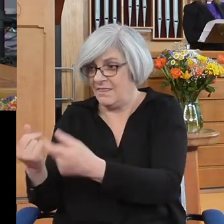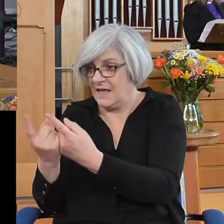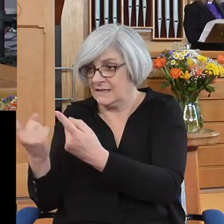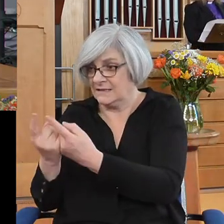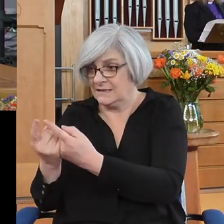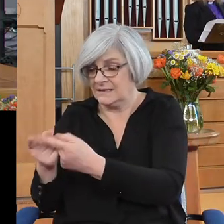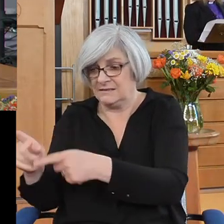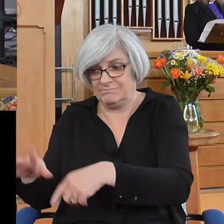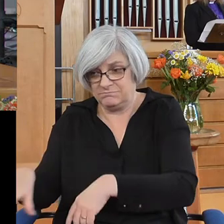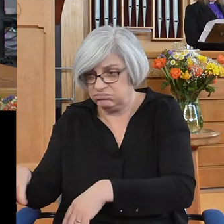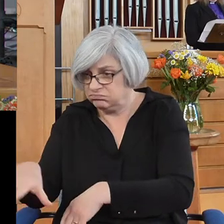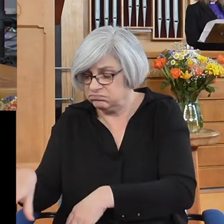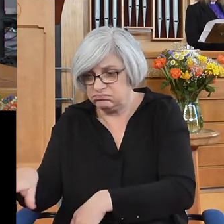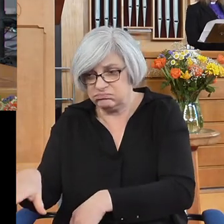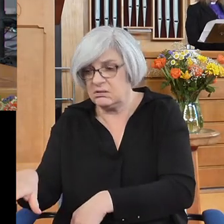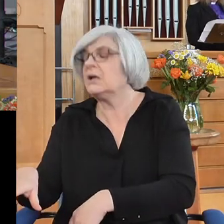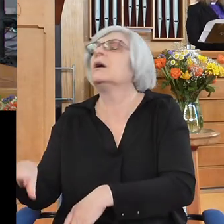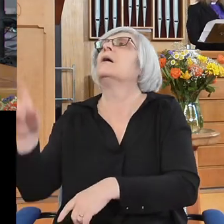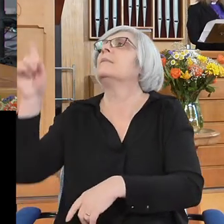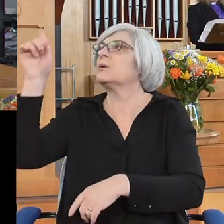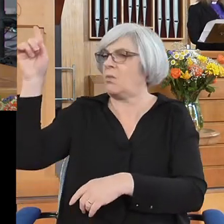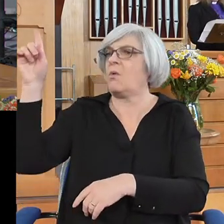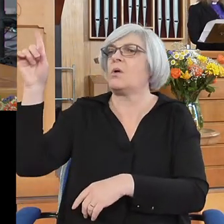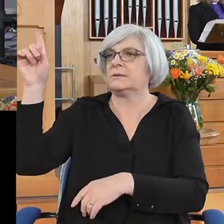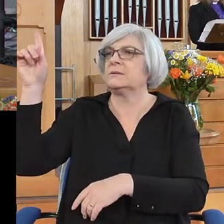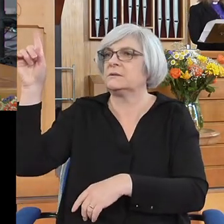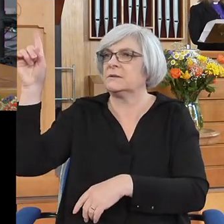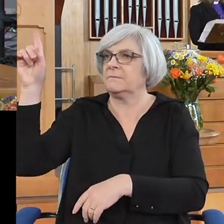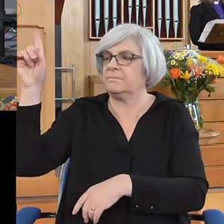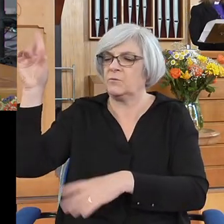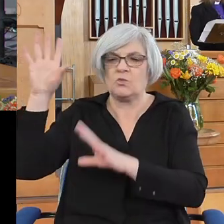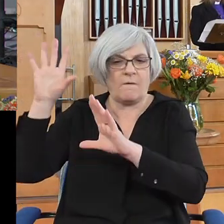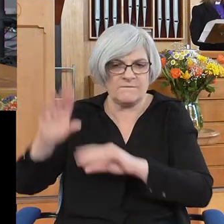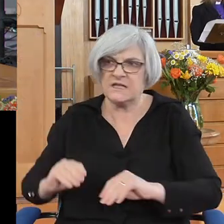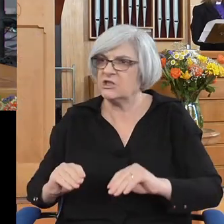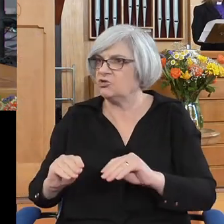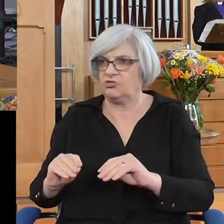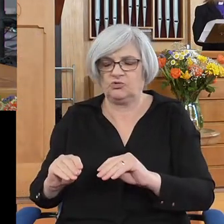look, that God is not finished.